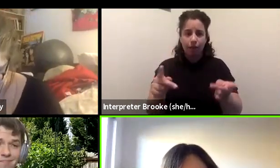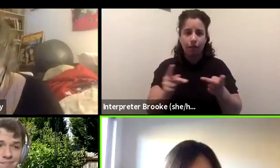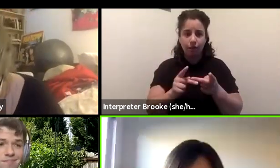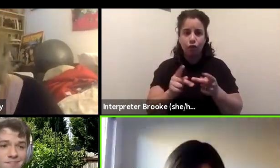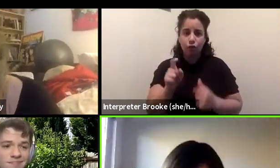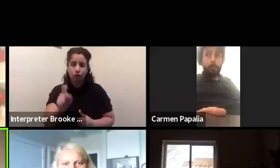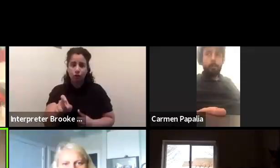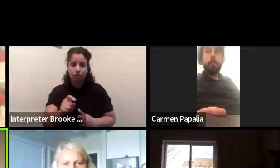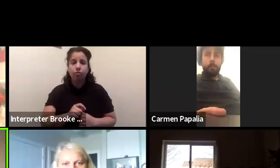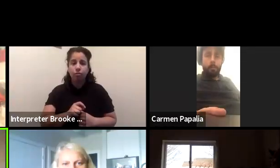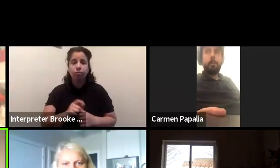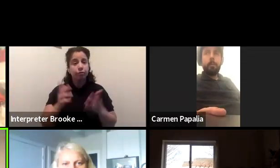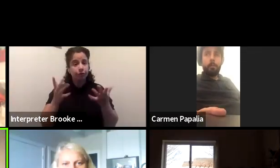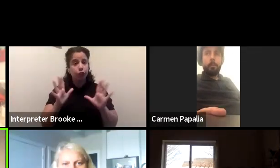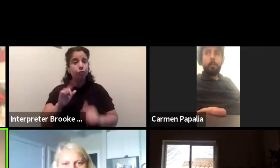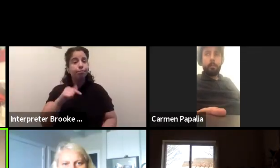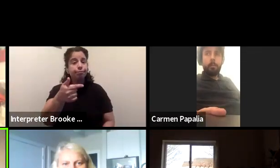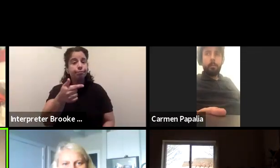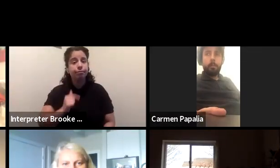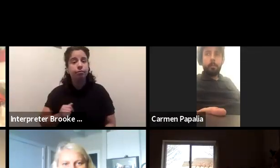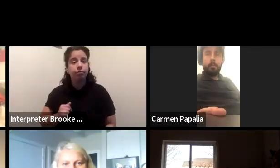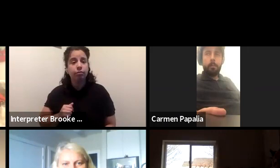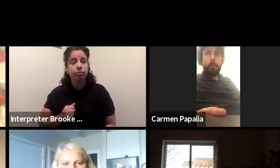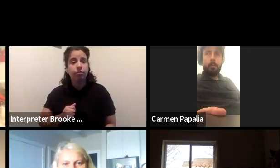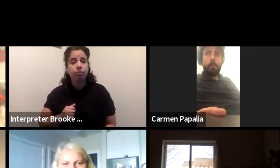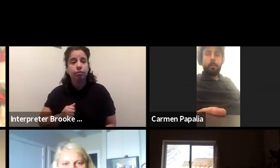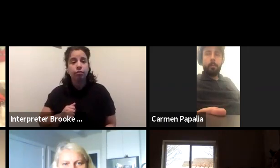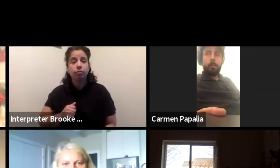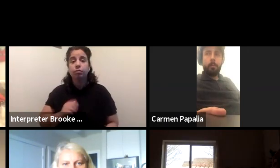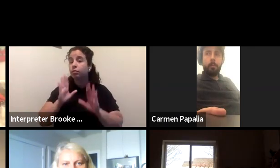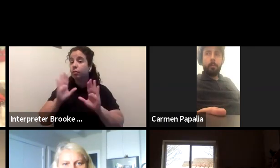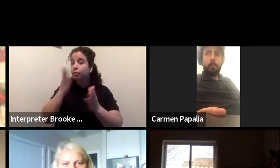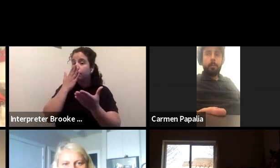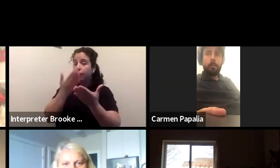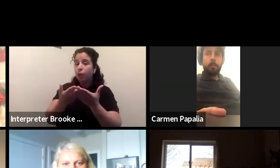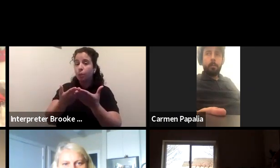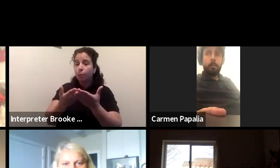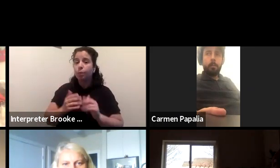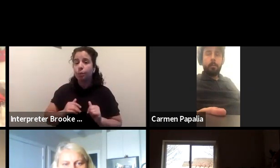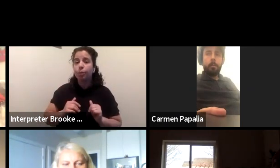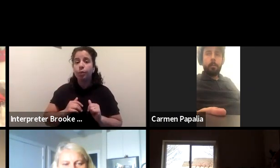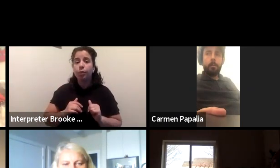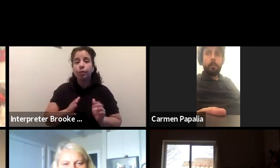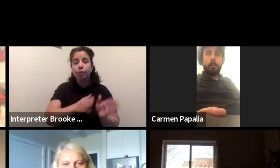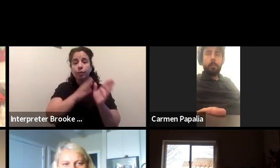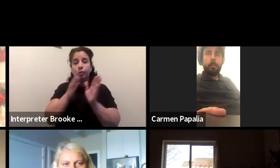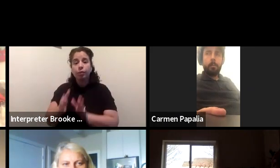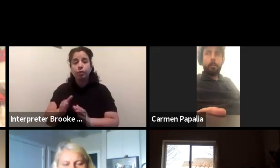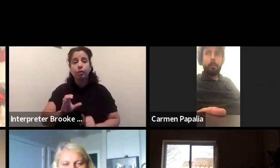So, awesome, thank you. Claudia, Yeah, well,